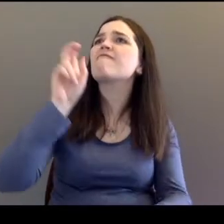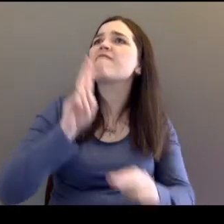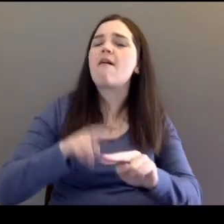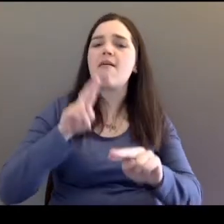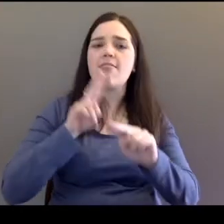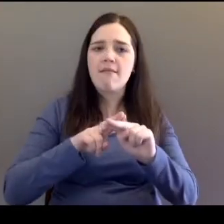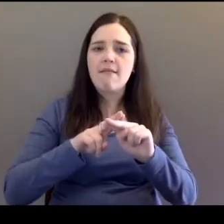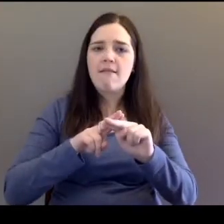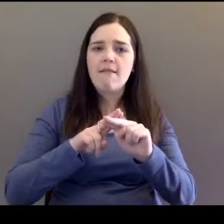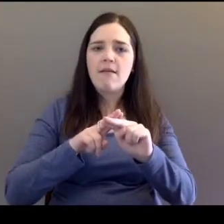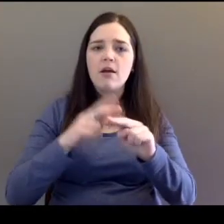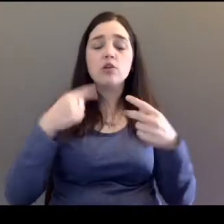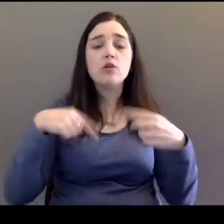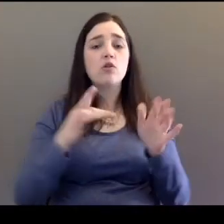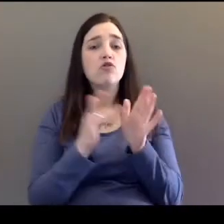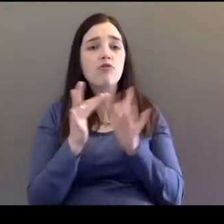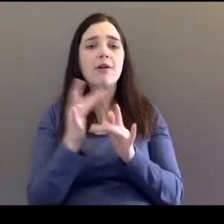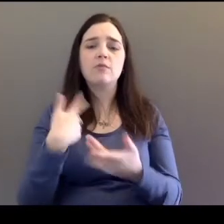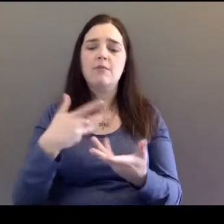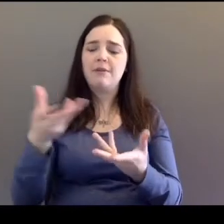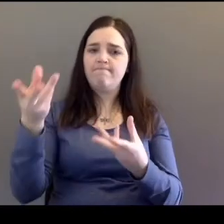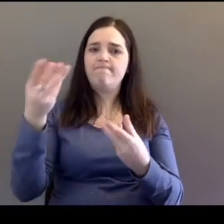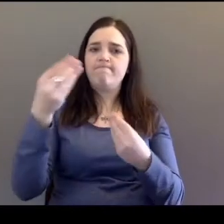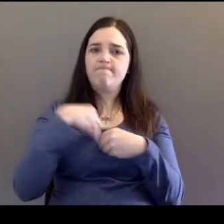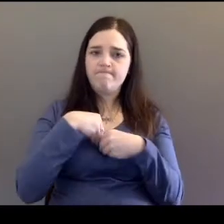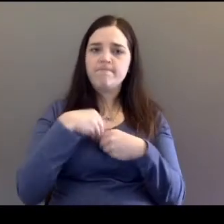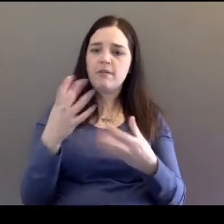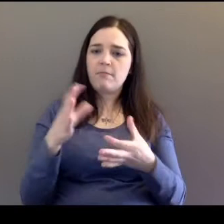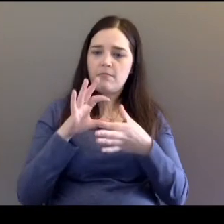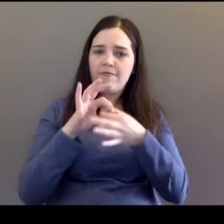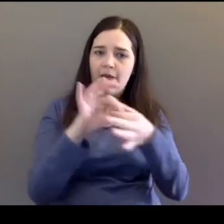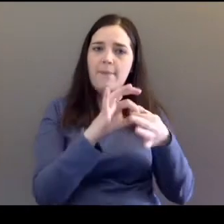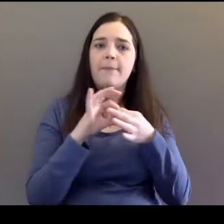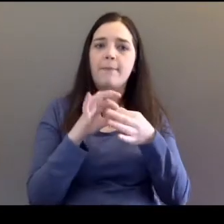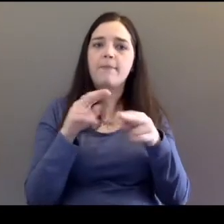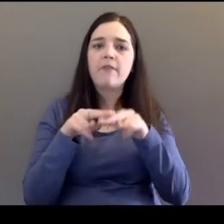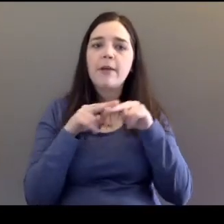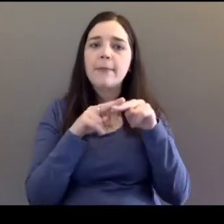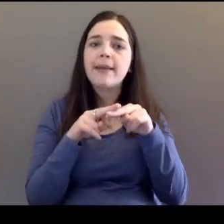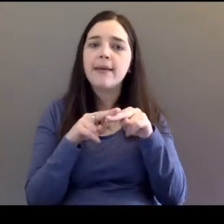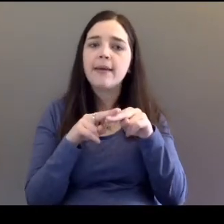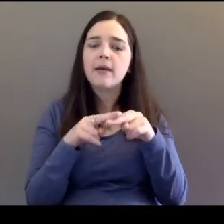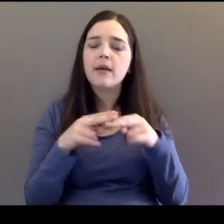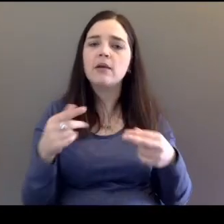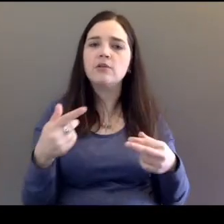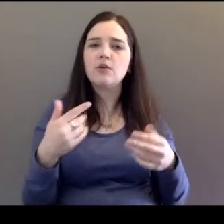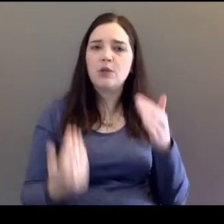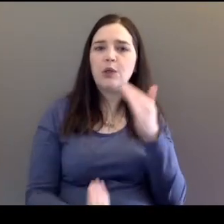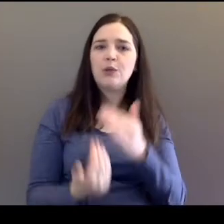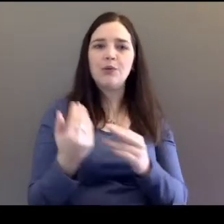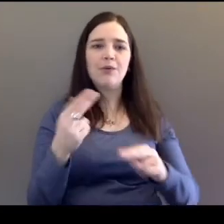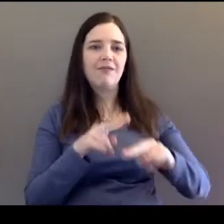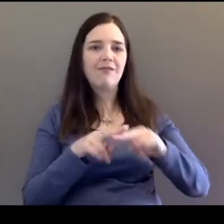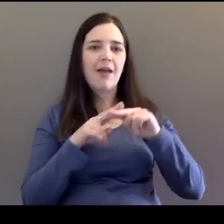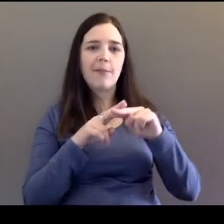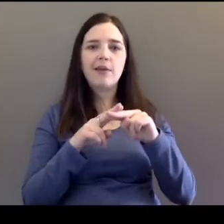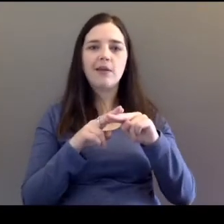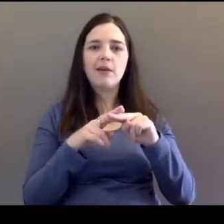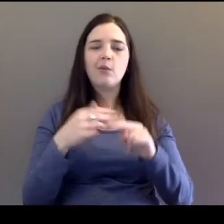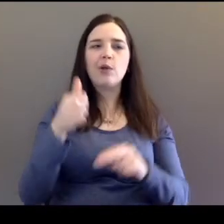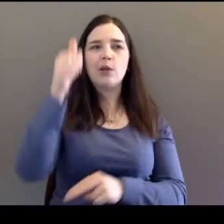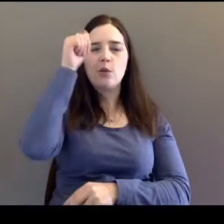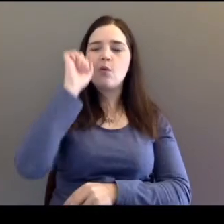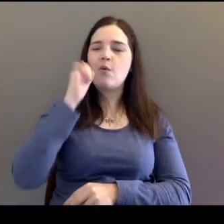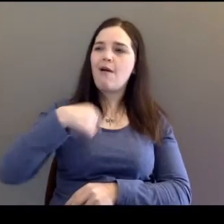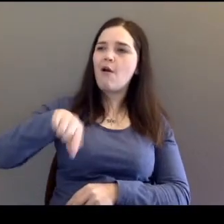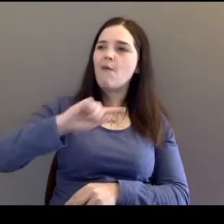because in Christ we have been adopted into that family. We have had a new birth into this new family where we know our